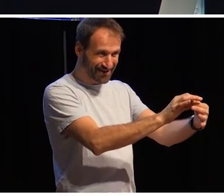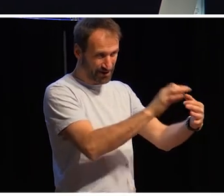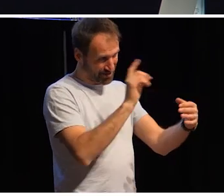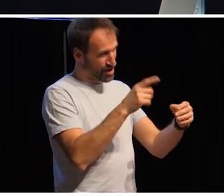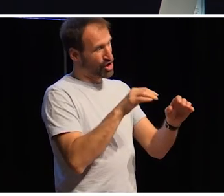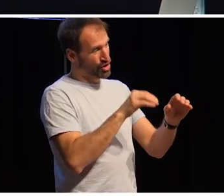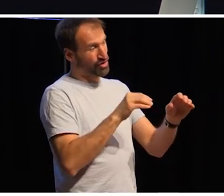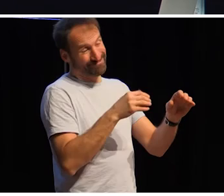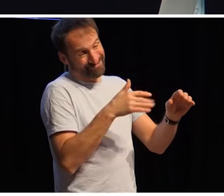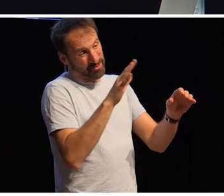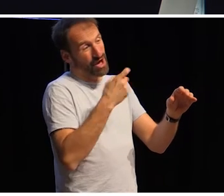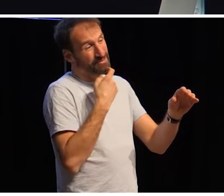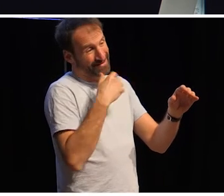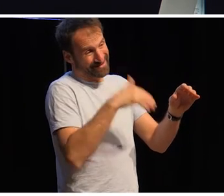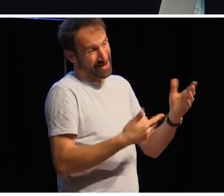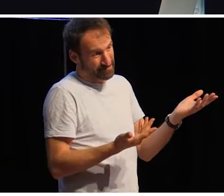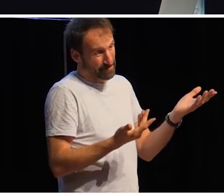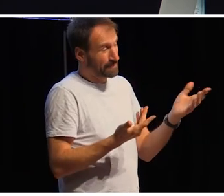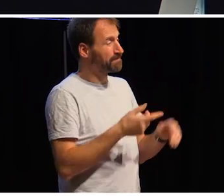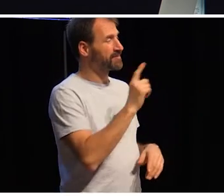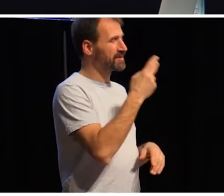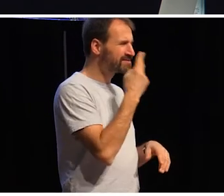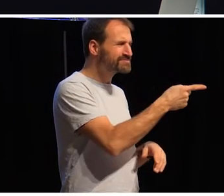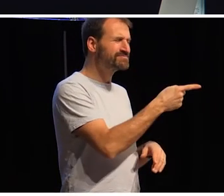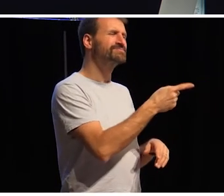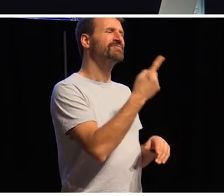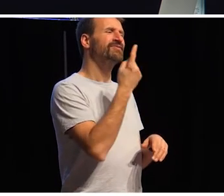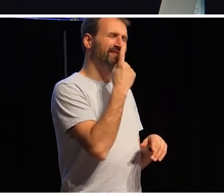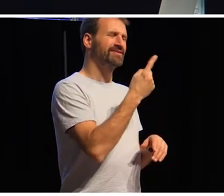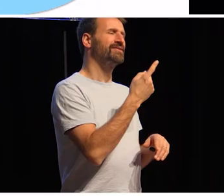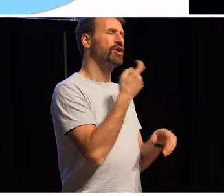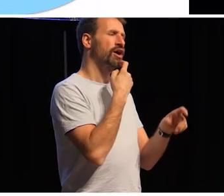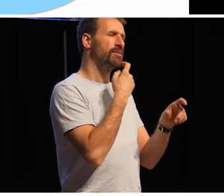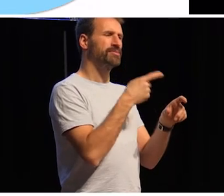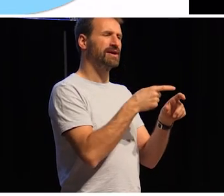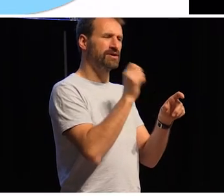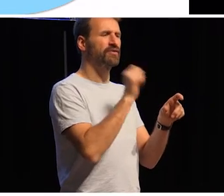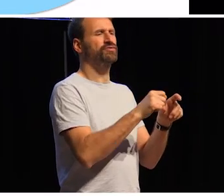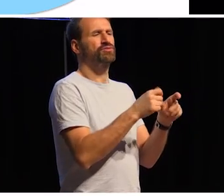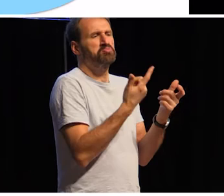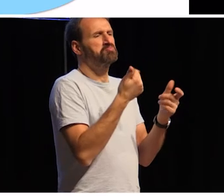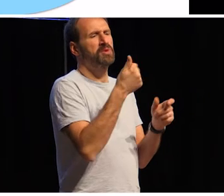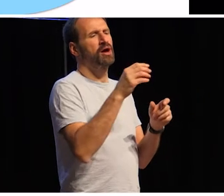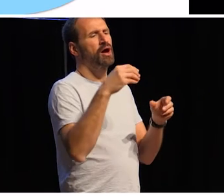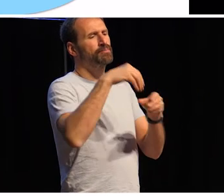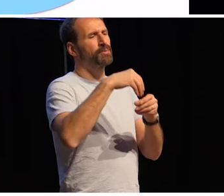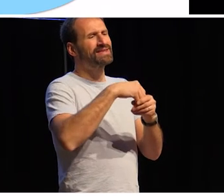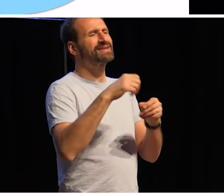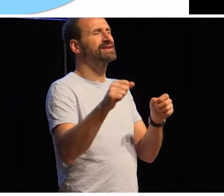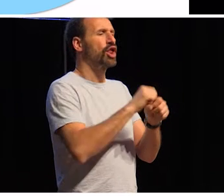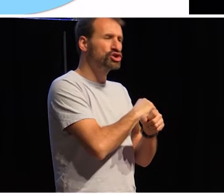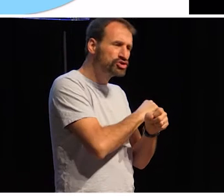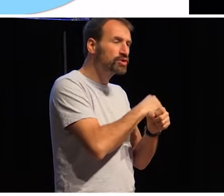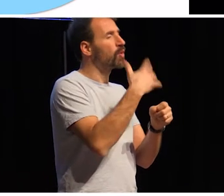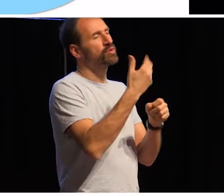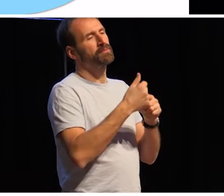rely on that because at any time you could delete a property and you can also add more properties. So this